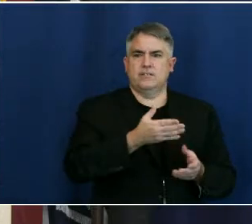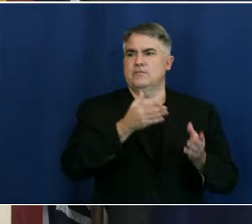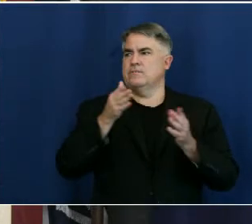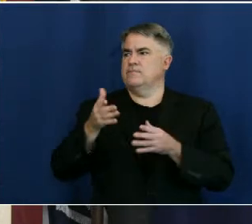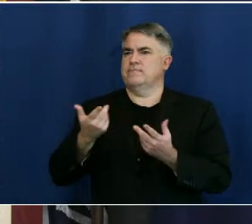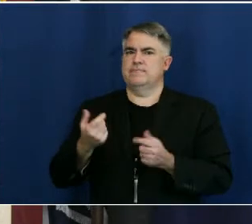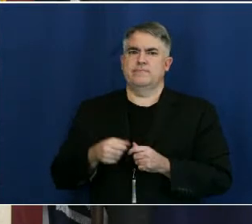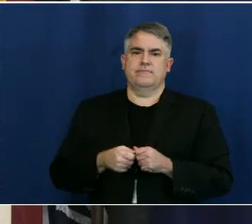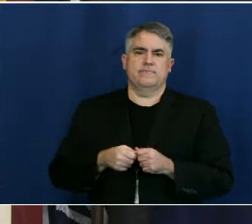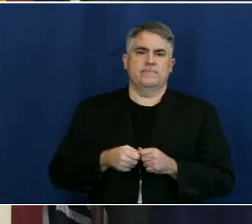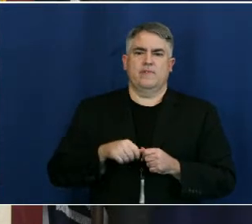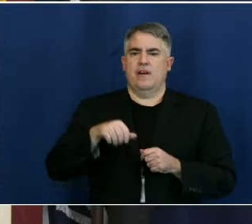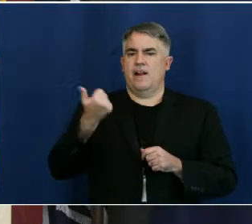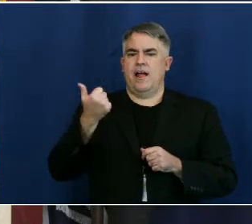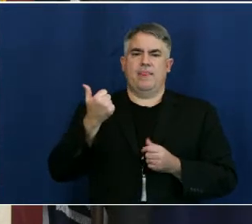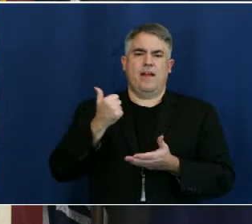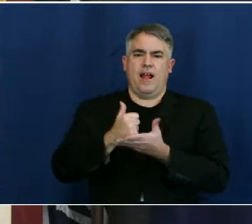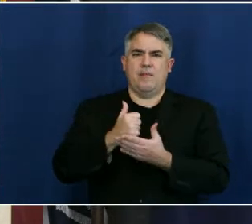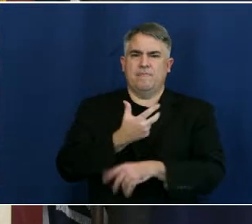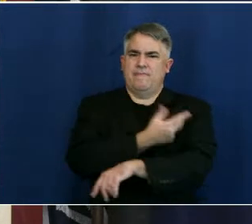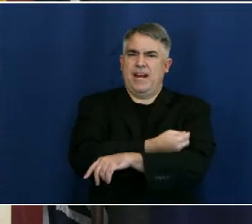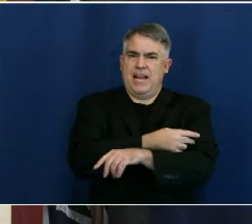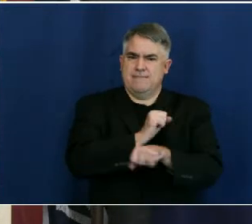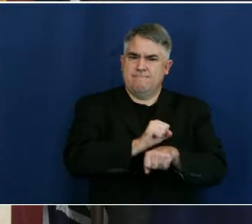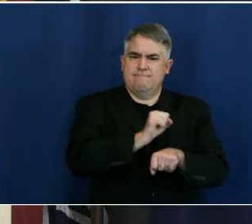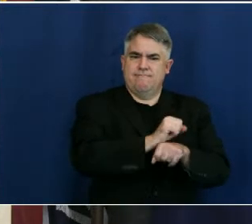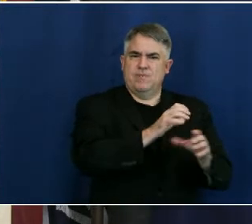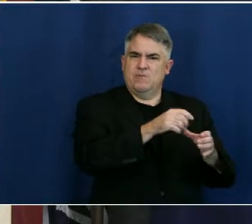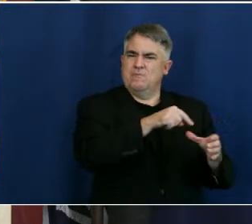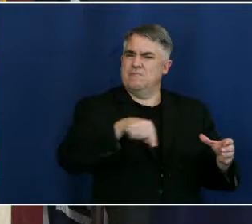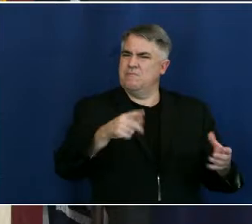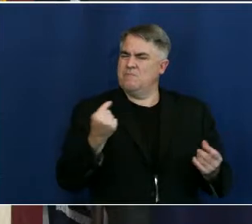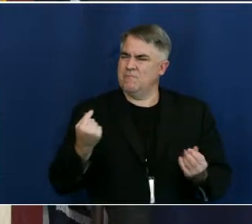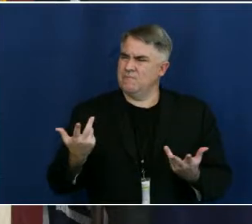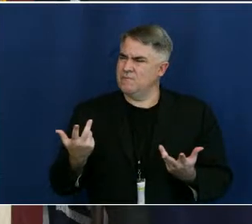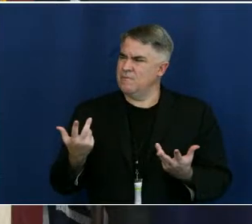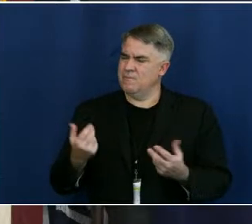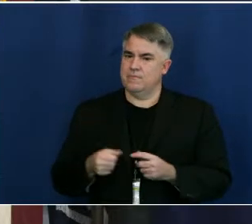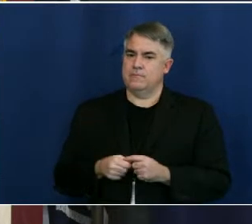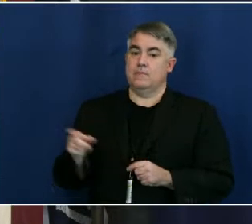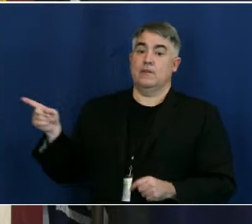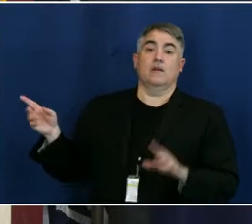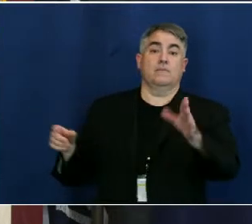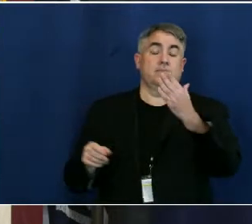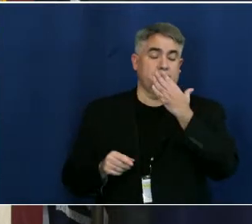forward vaccine-wise. Yeah, thank you for that. On the first one, we have